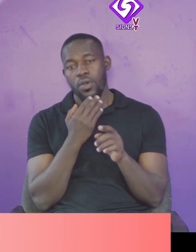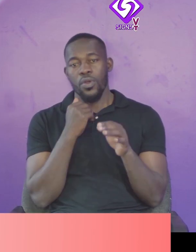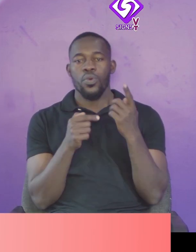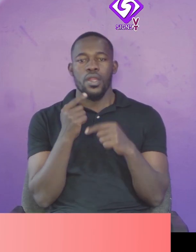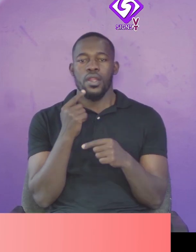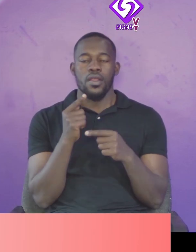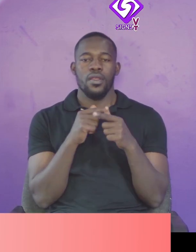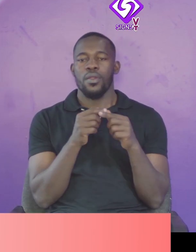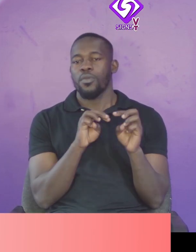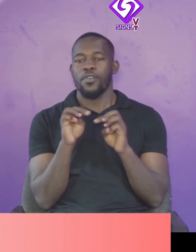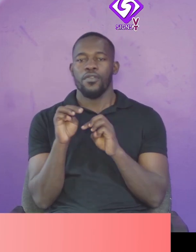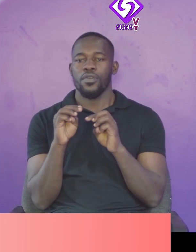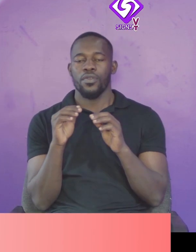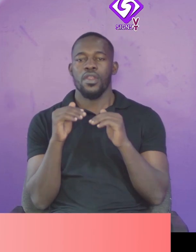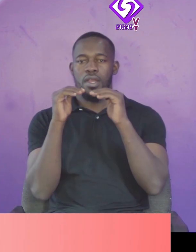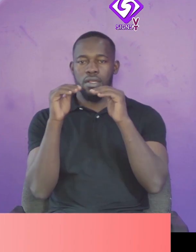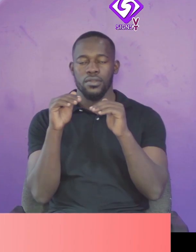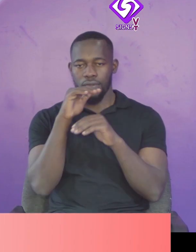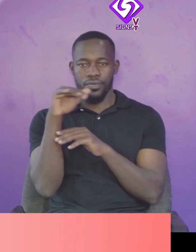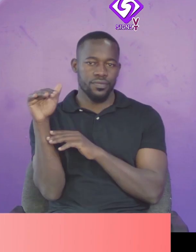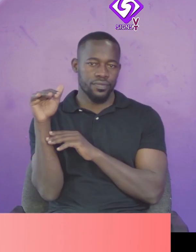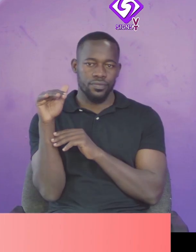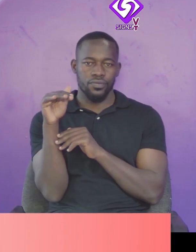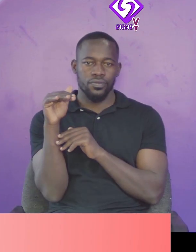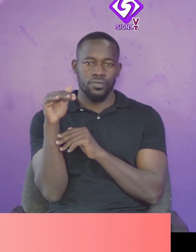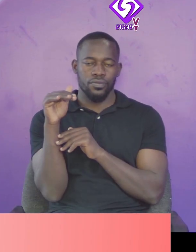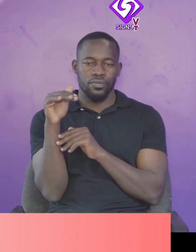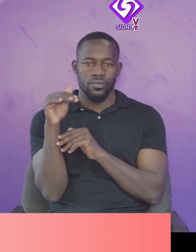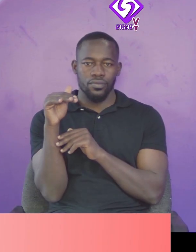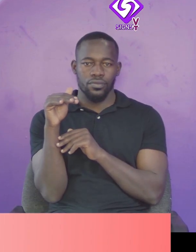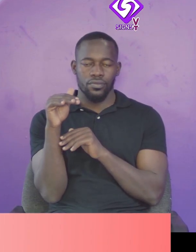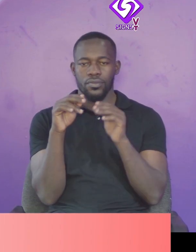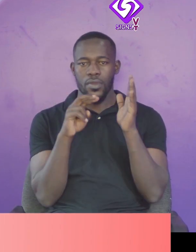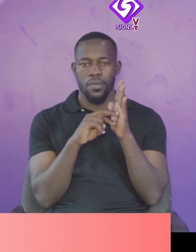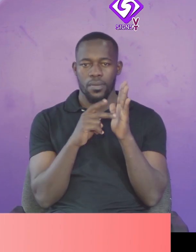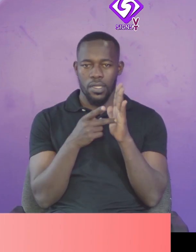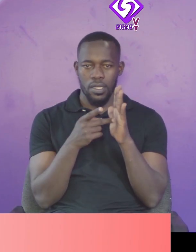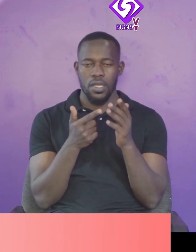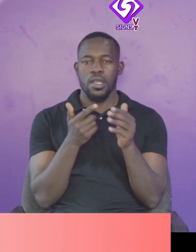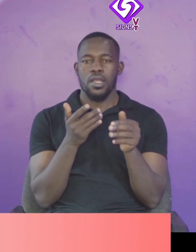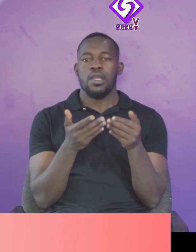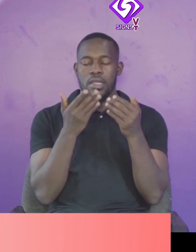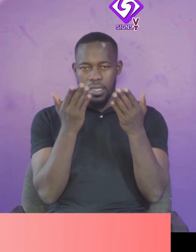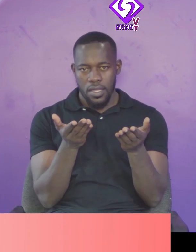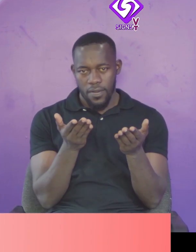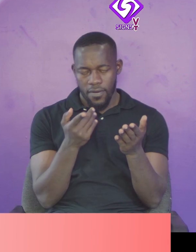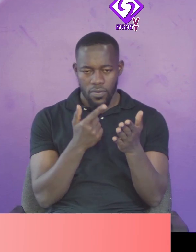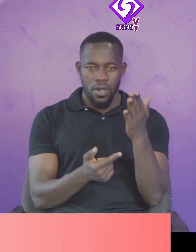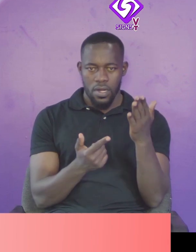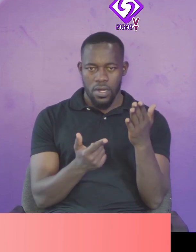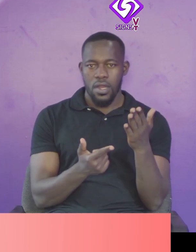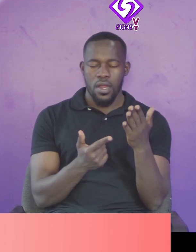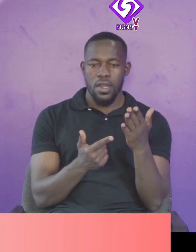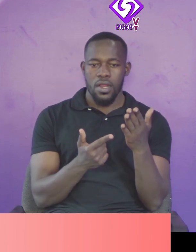level and even compete at the highest level. So it is a matter of giving them those